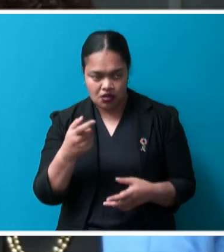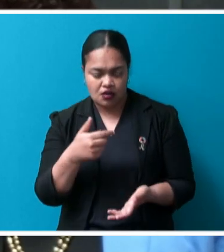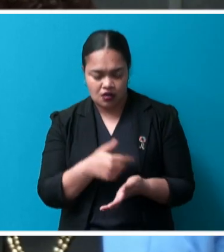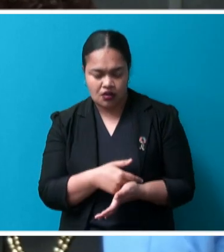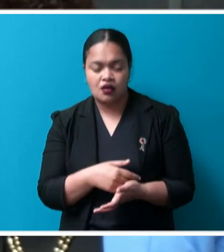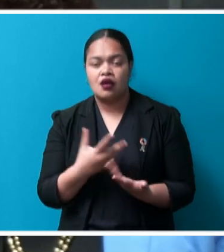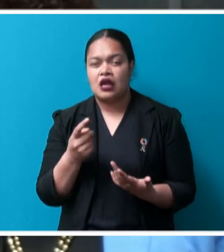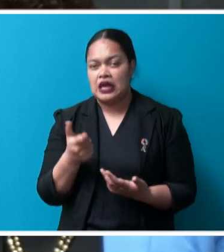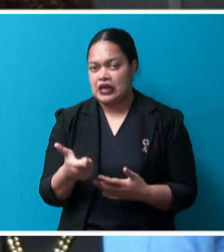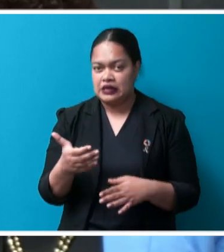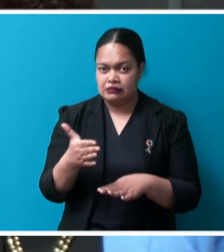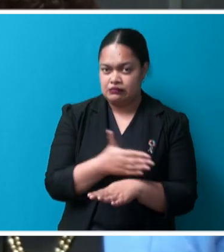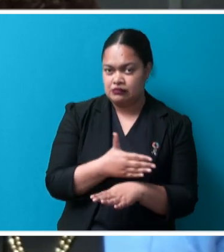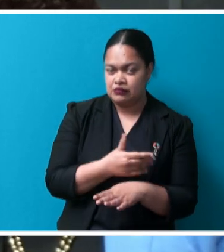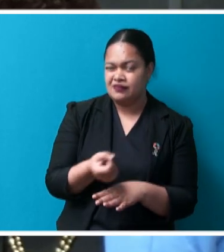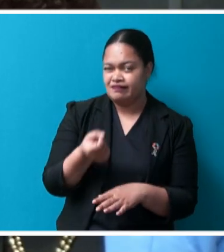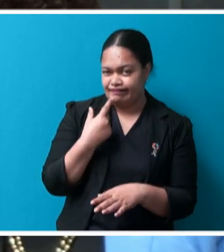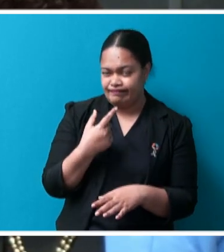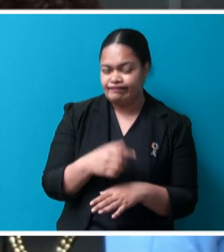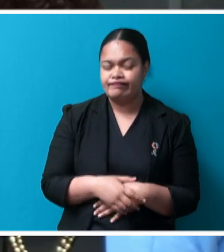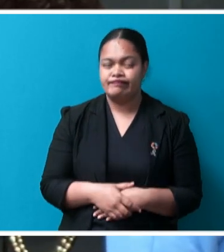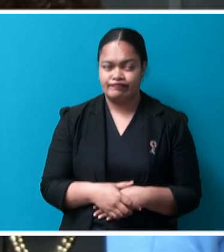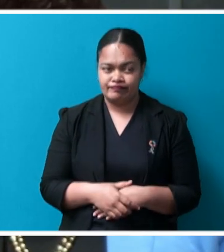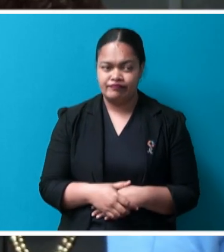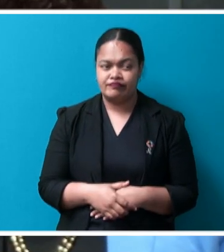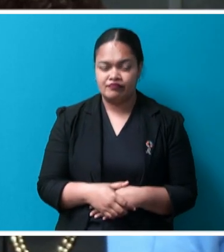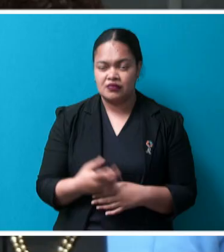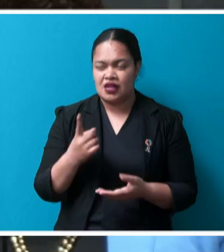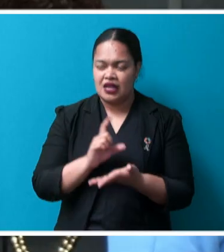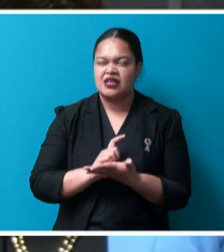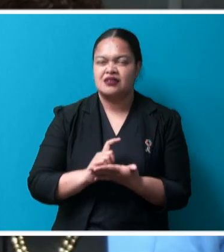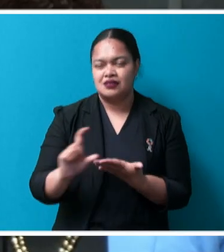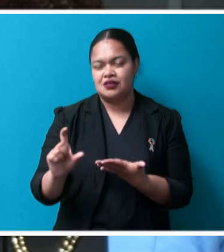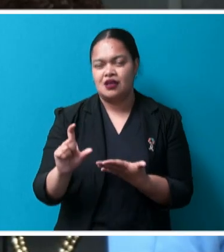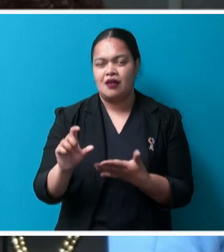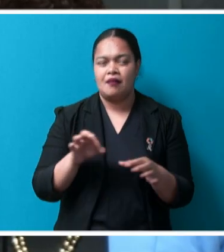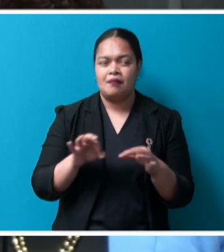PrEP and lenacapavir, and a clear funded plan to close